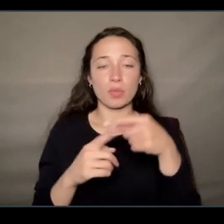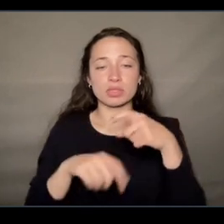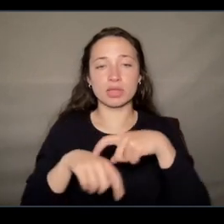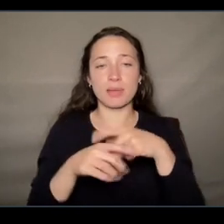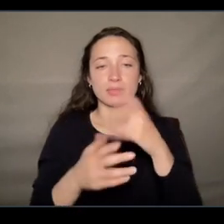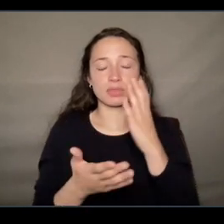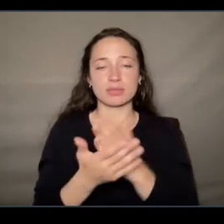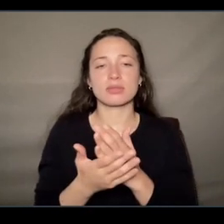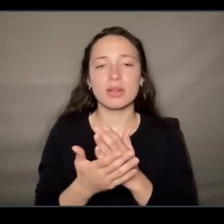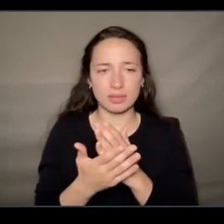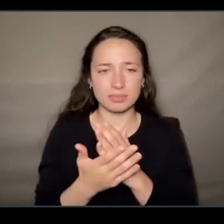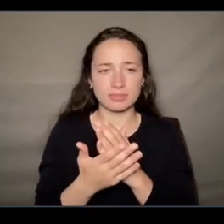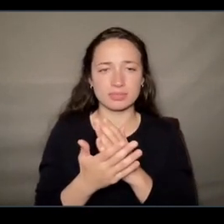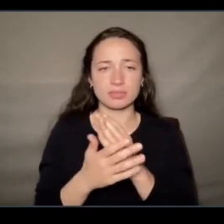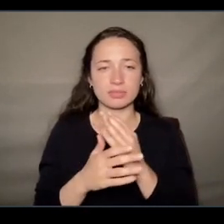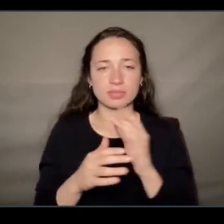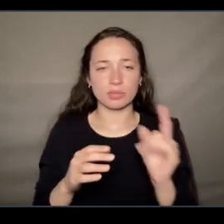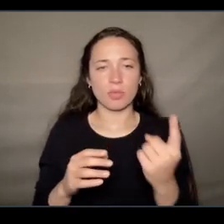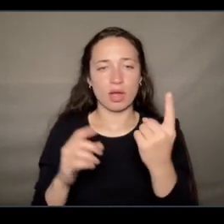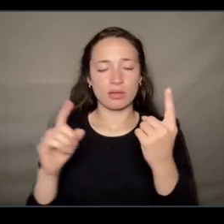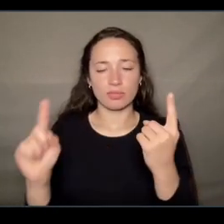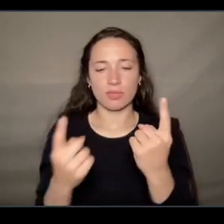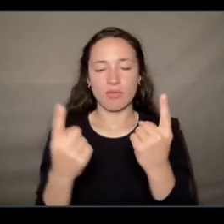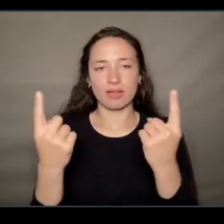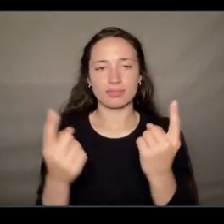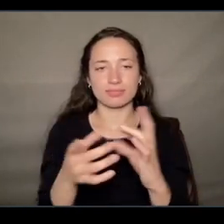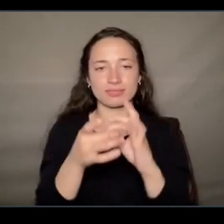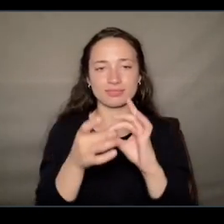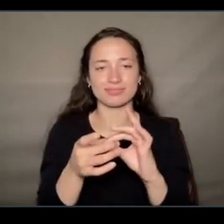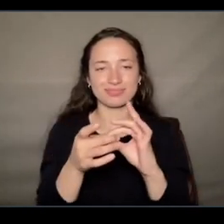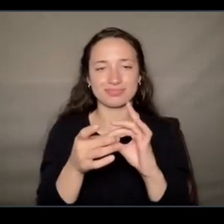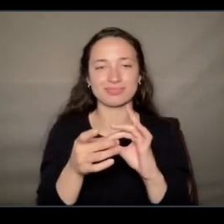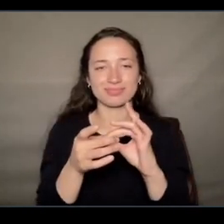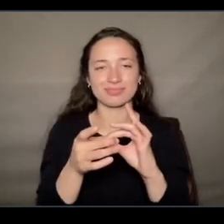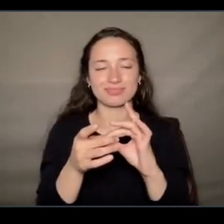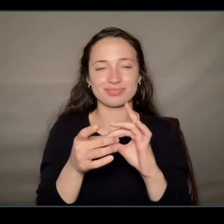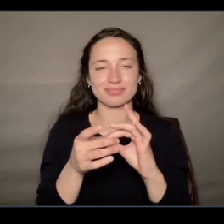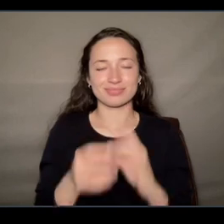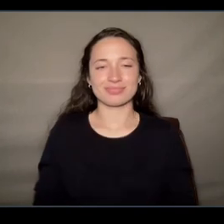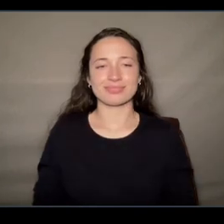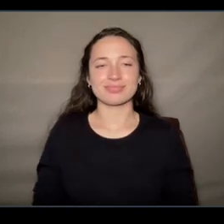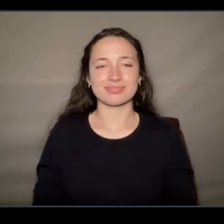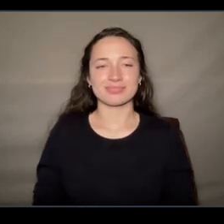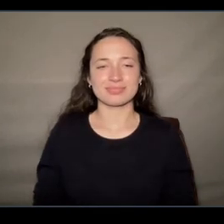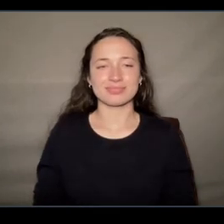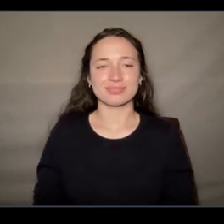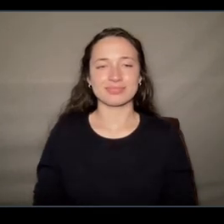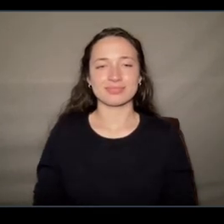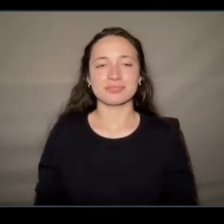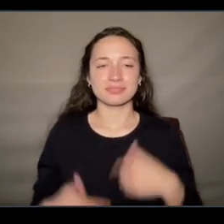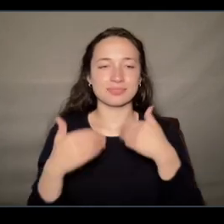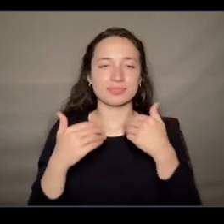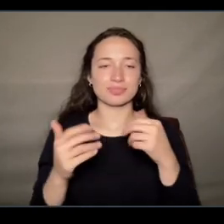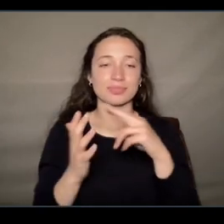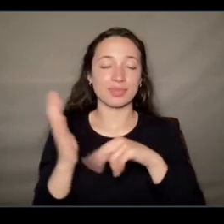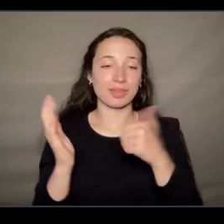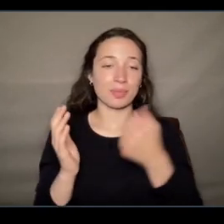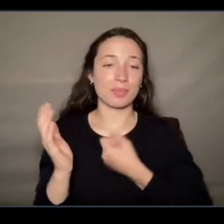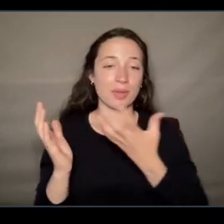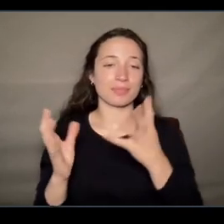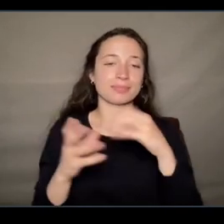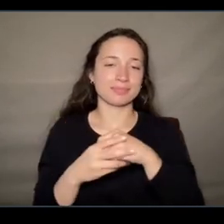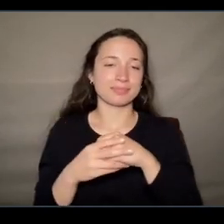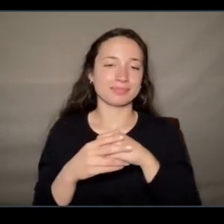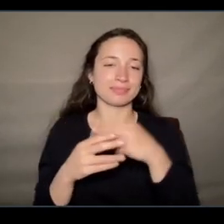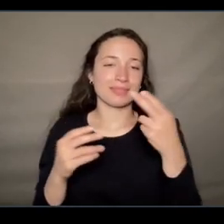time stopped and he was one in that moment with them. So I'm going to read another poem